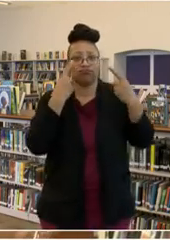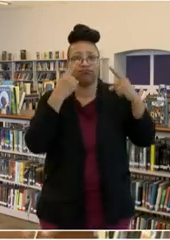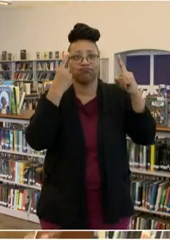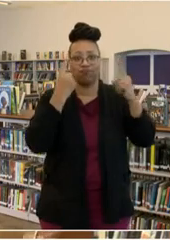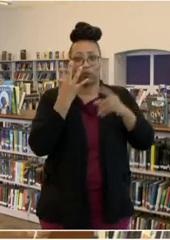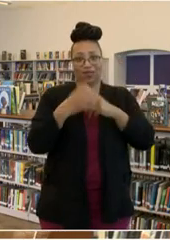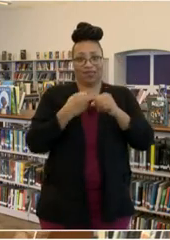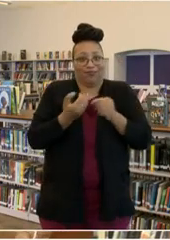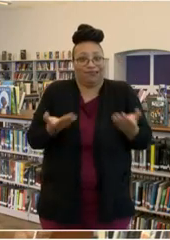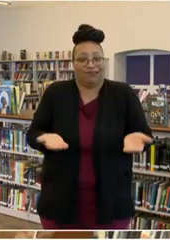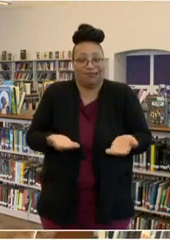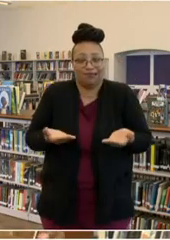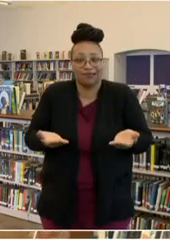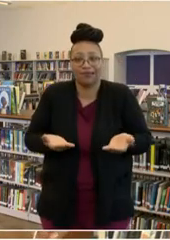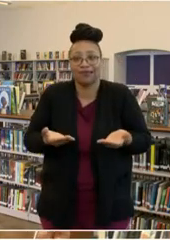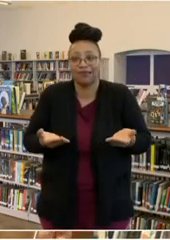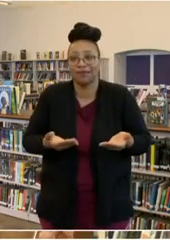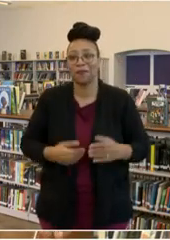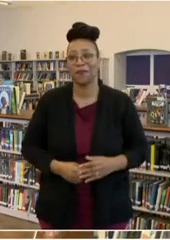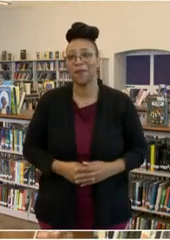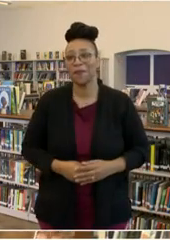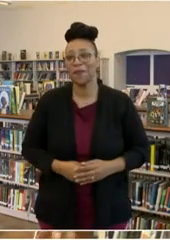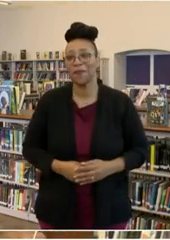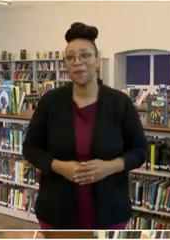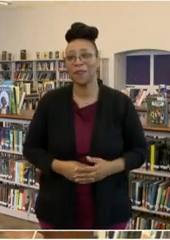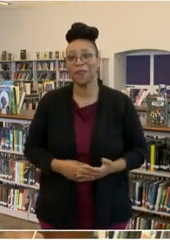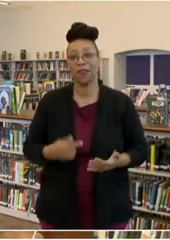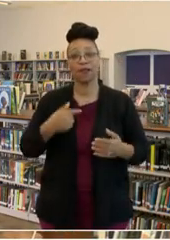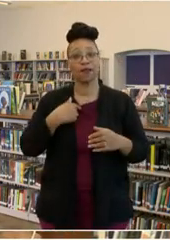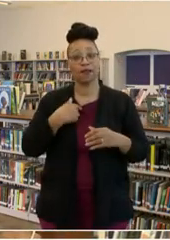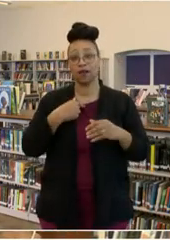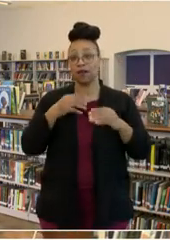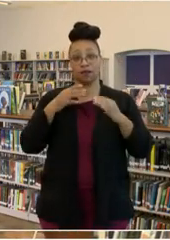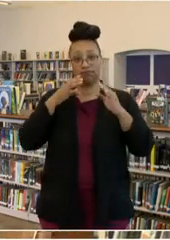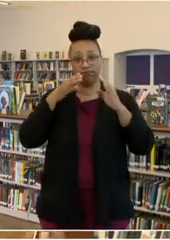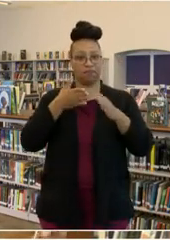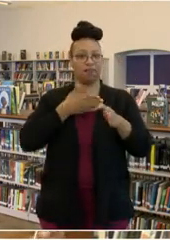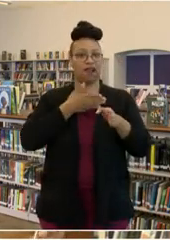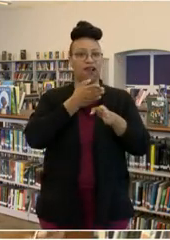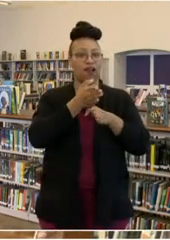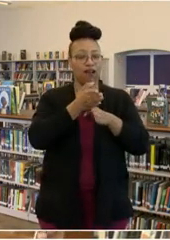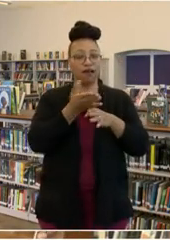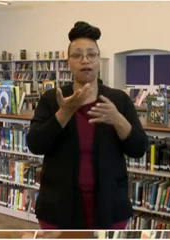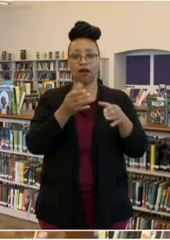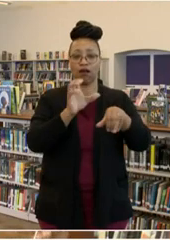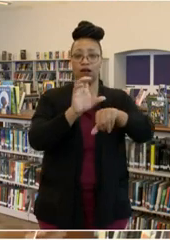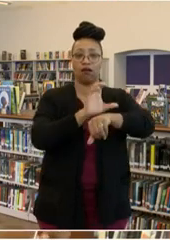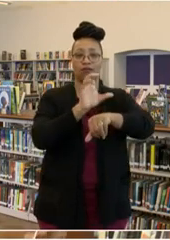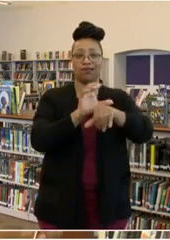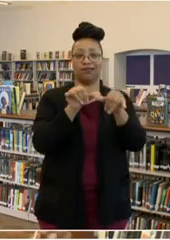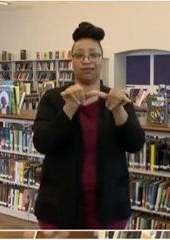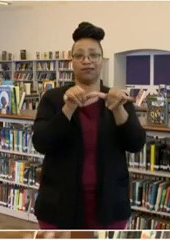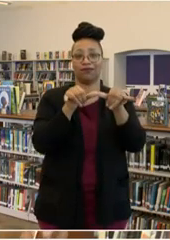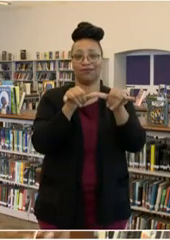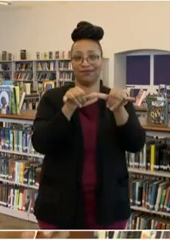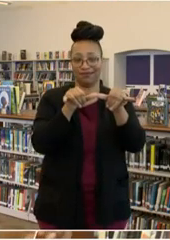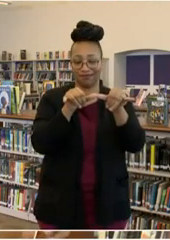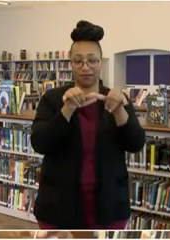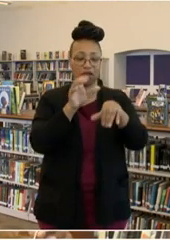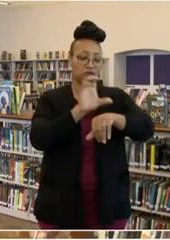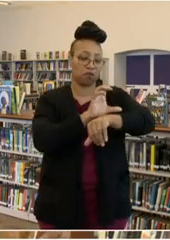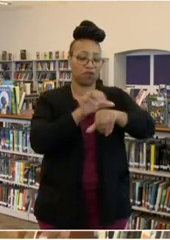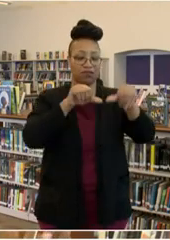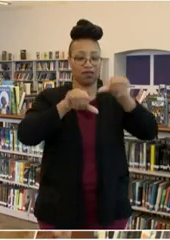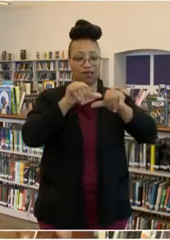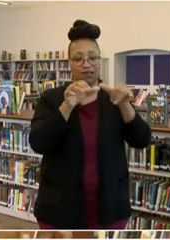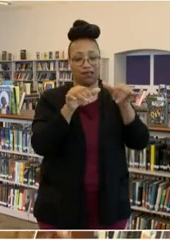for Engineering and Computer Science. I have been a member of the Student XQ Redesign Team and maintained a 3.8